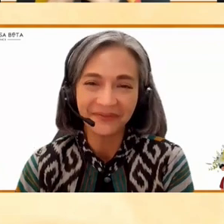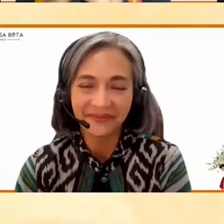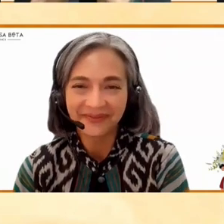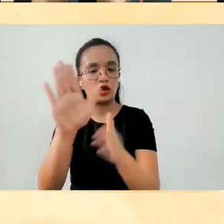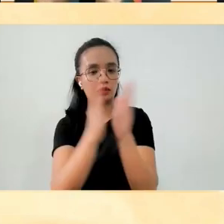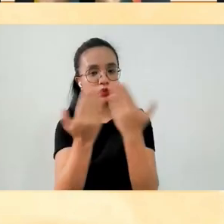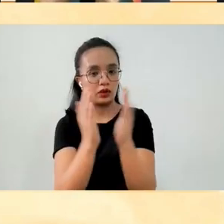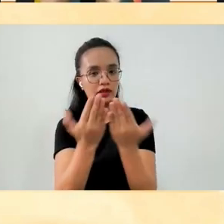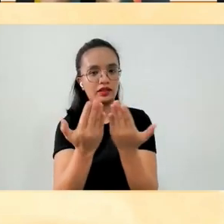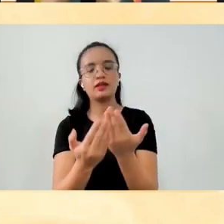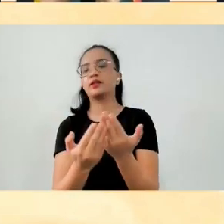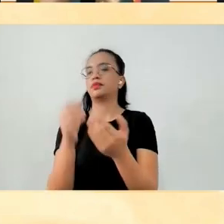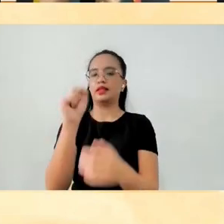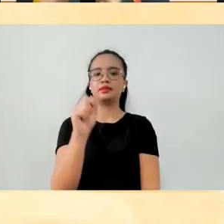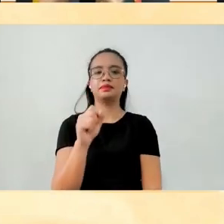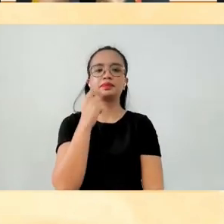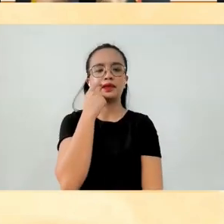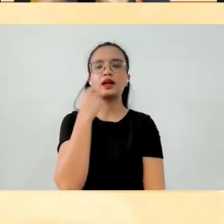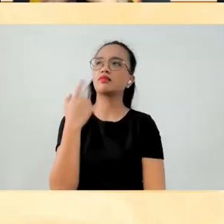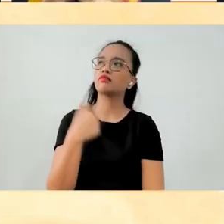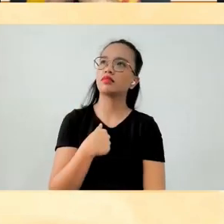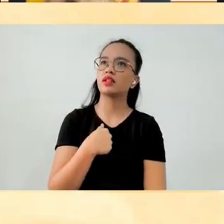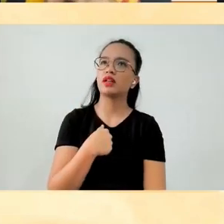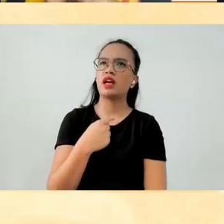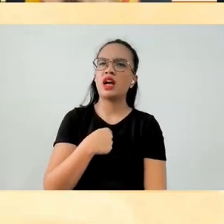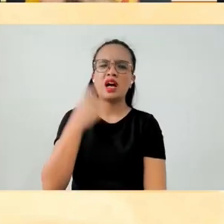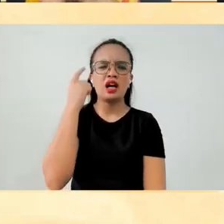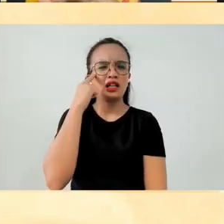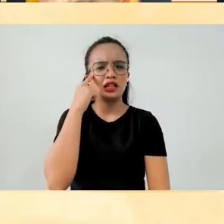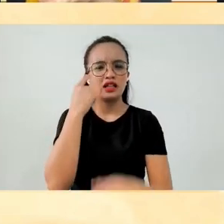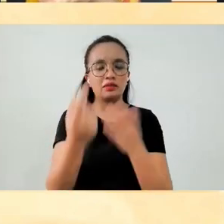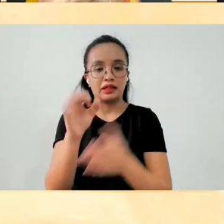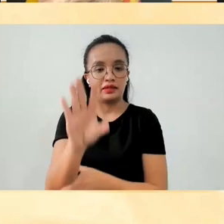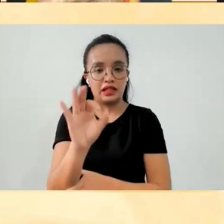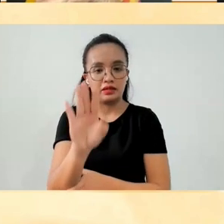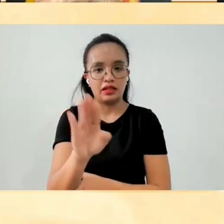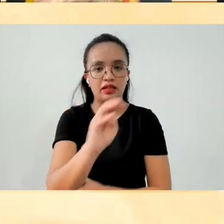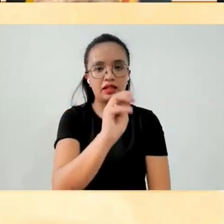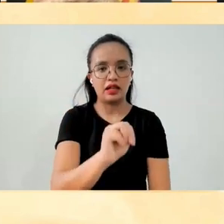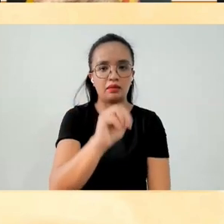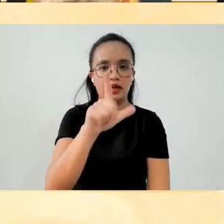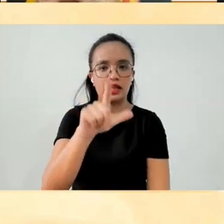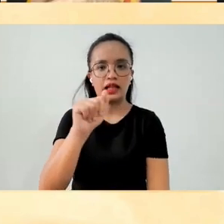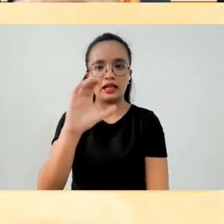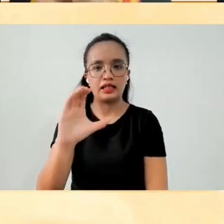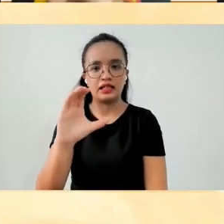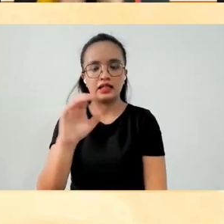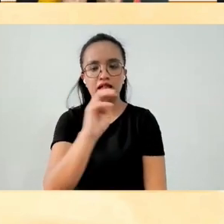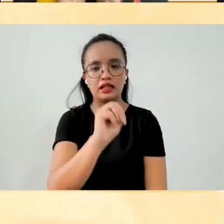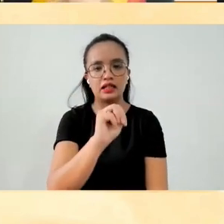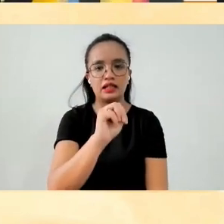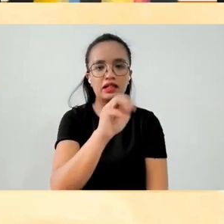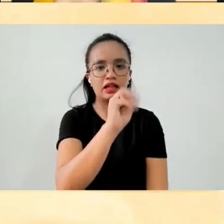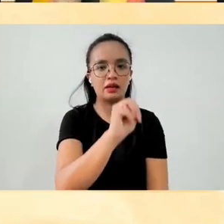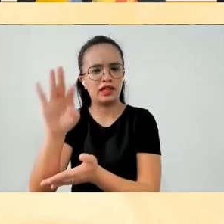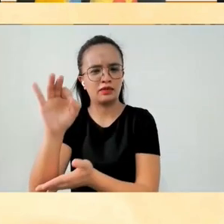Hani? Yeah. I think maybe our Facebook, MLAC Facebook, MLAC.institute,